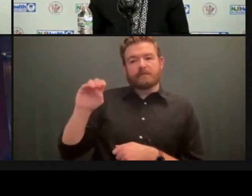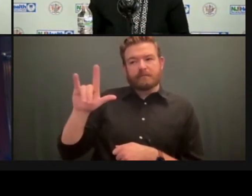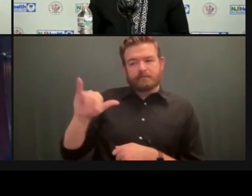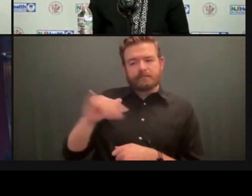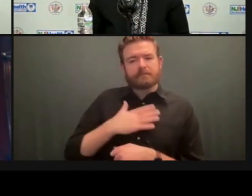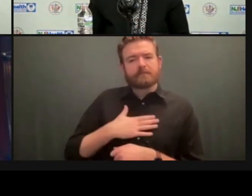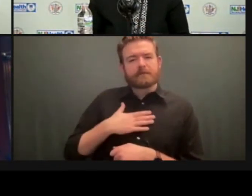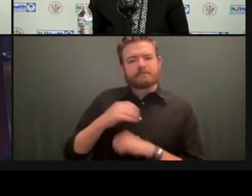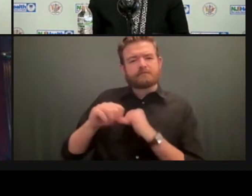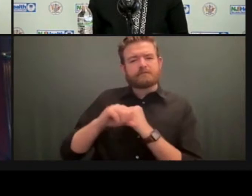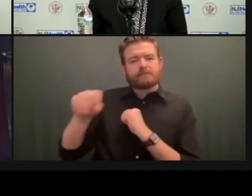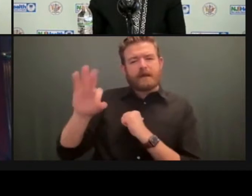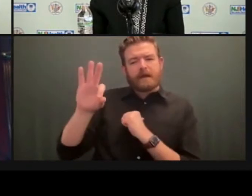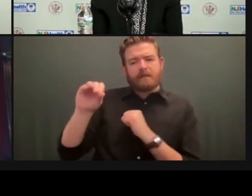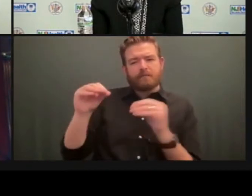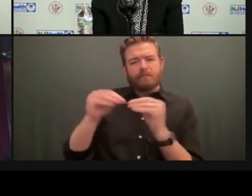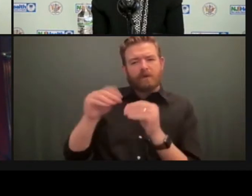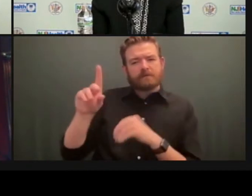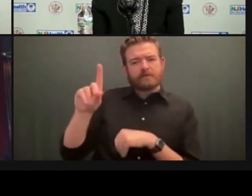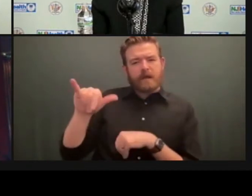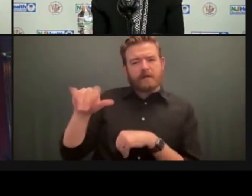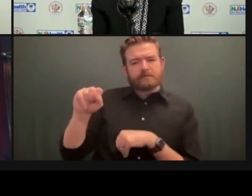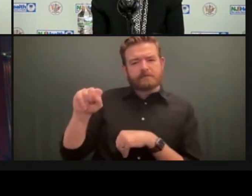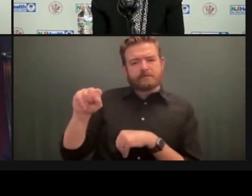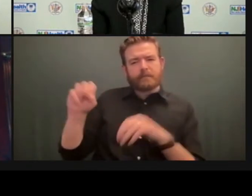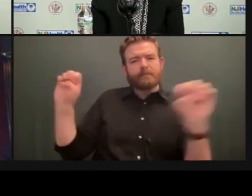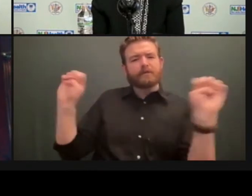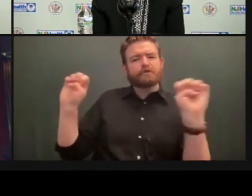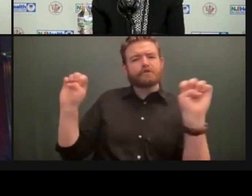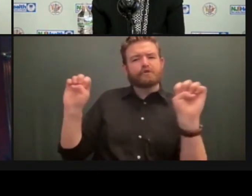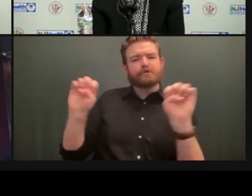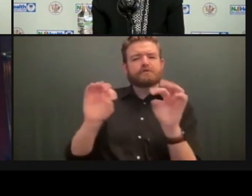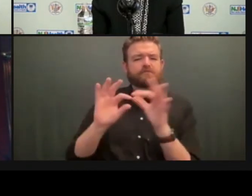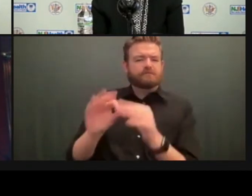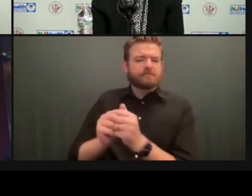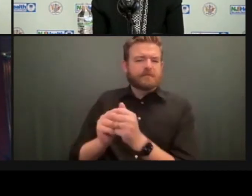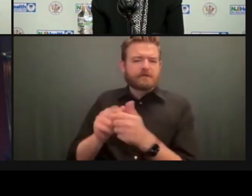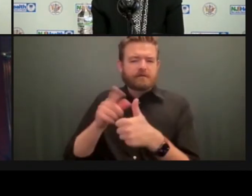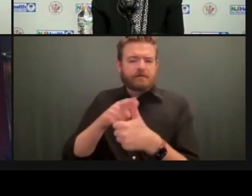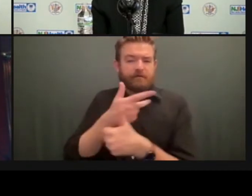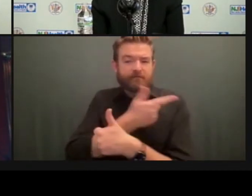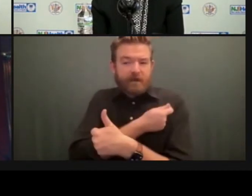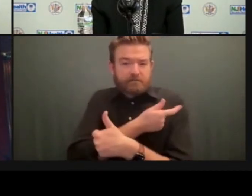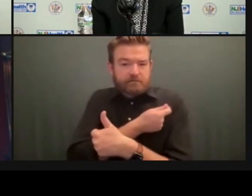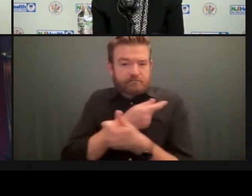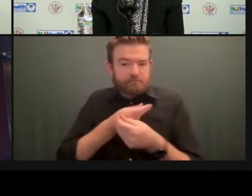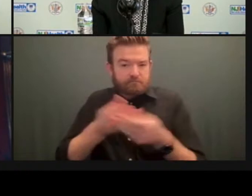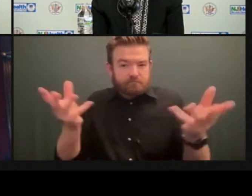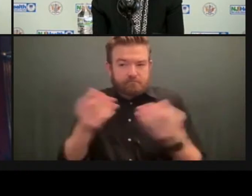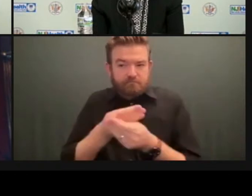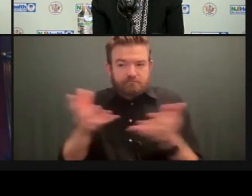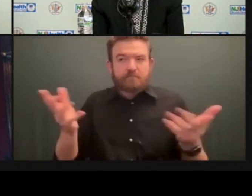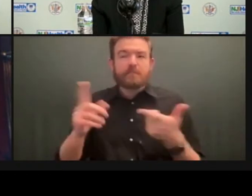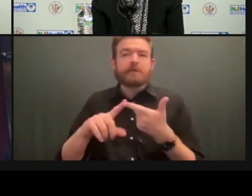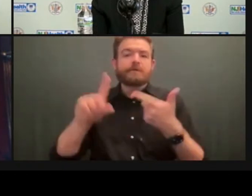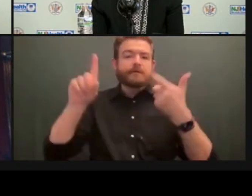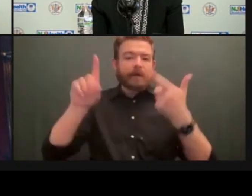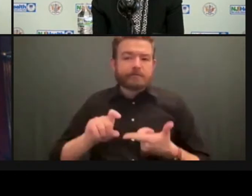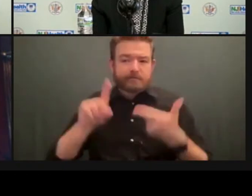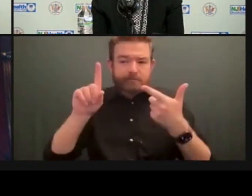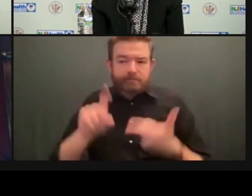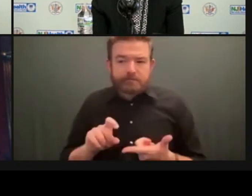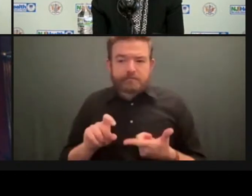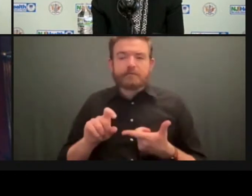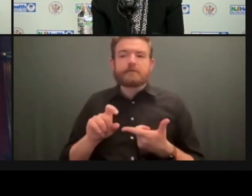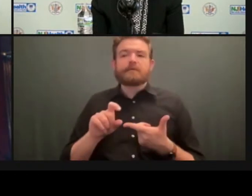administration's emergency powers related to vaccine distribution and administration, testing, and ensuring adherence to